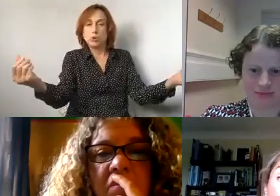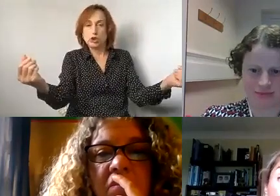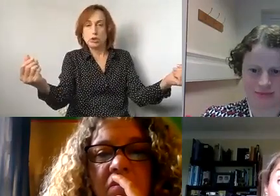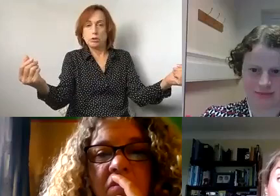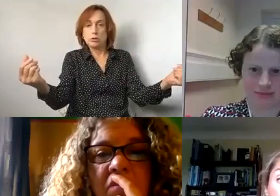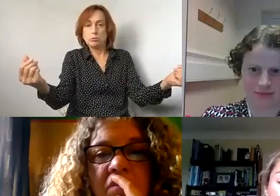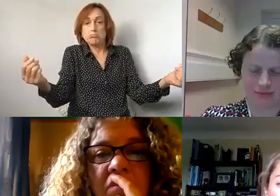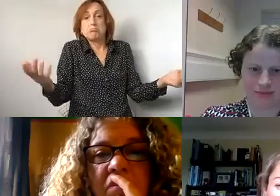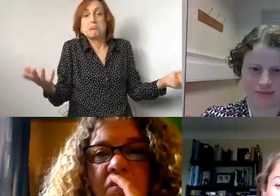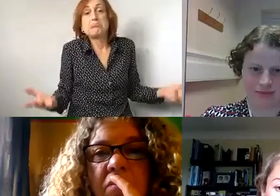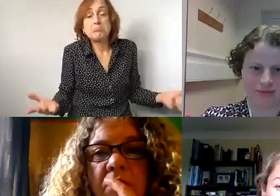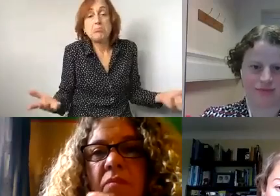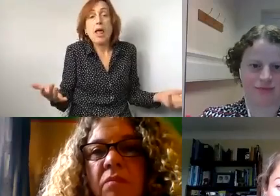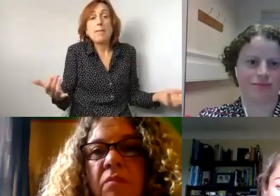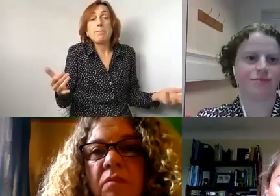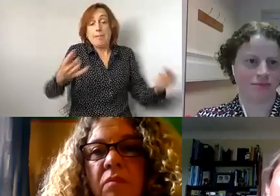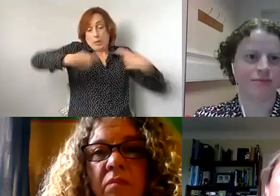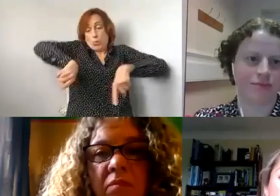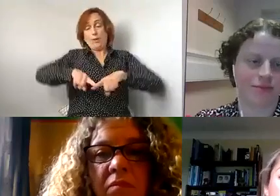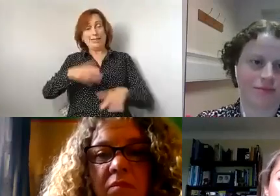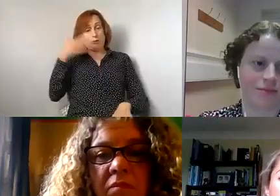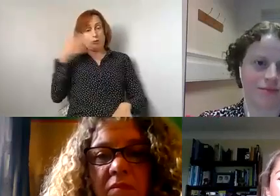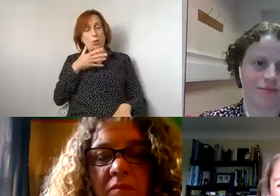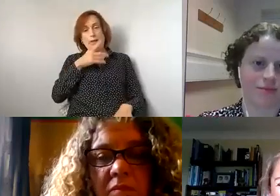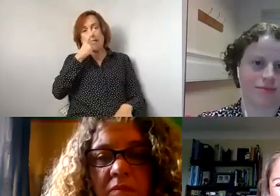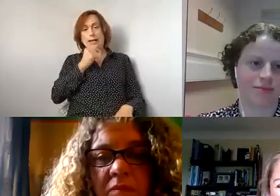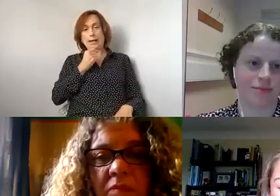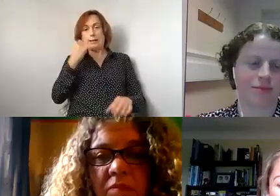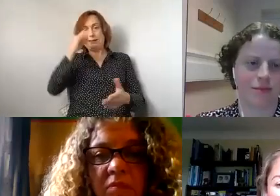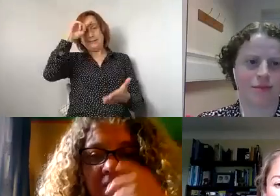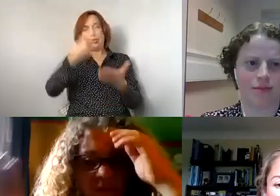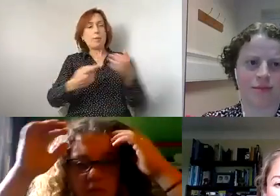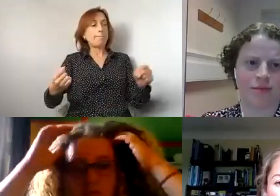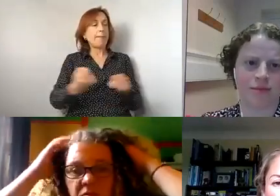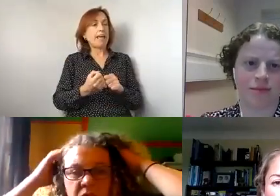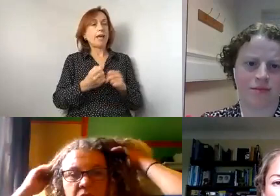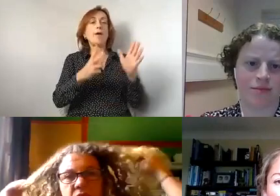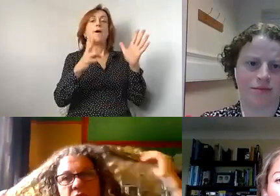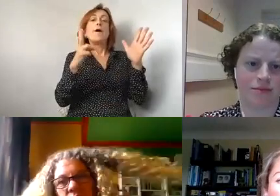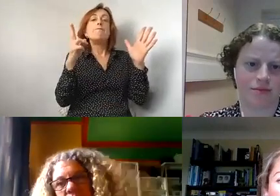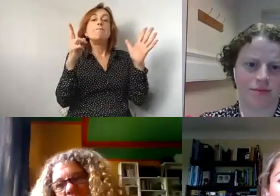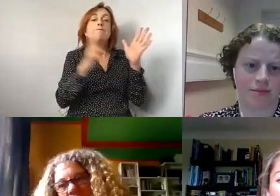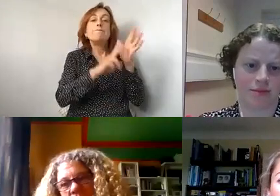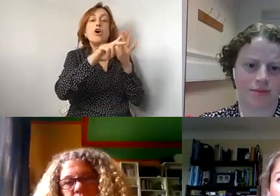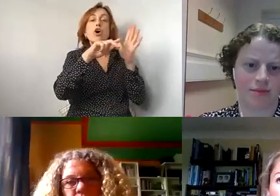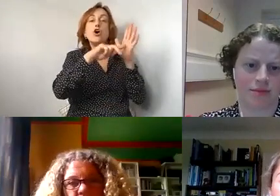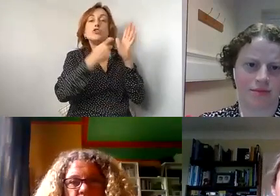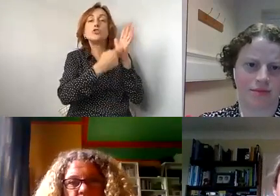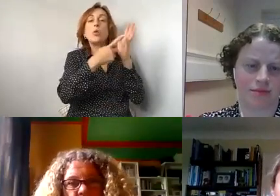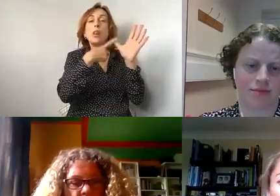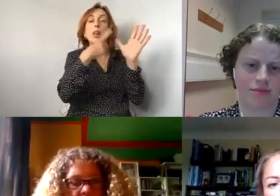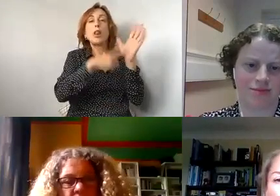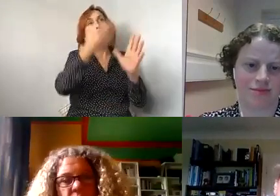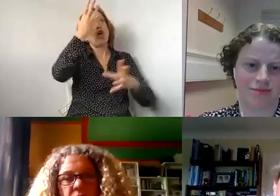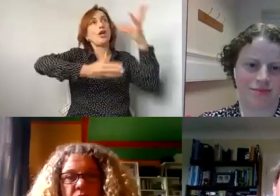virtual learning as attendance and have I know we've got sort of other, but really make it not a half-hearted